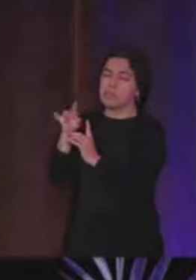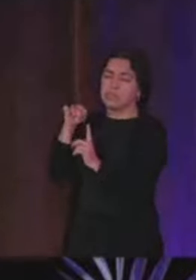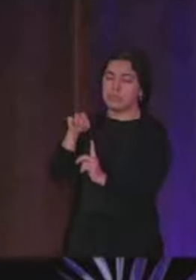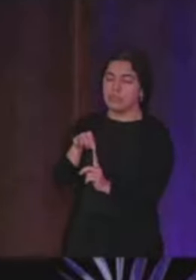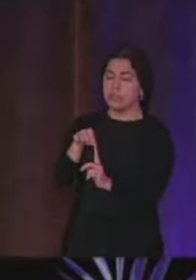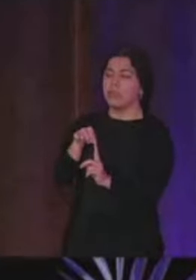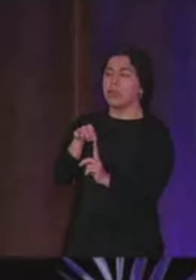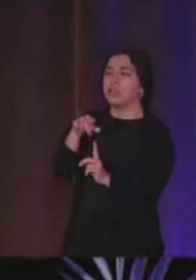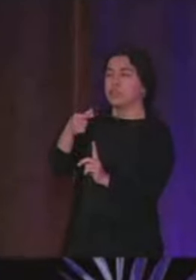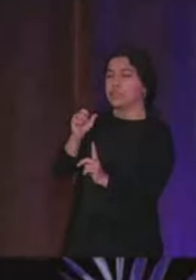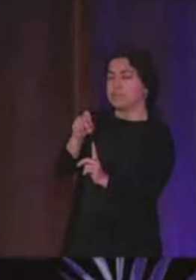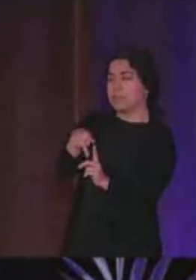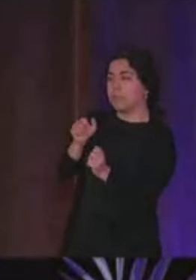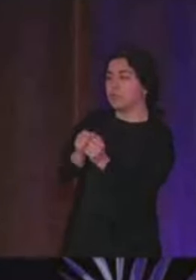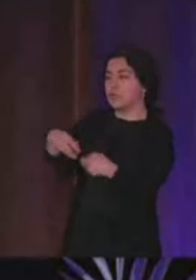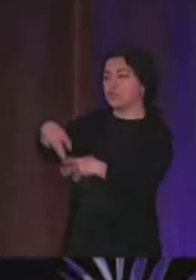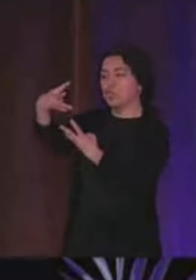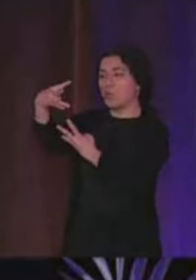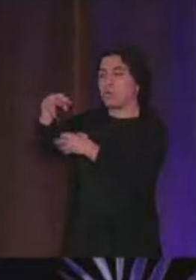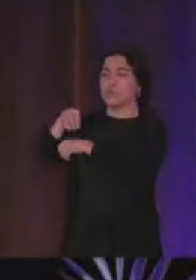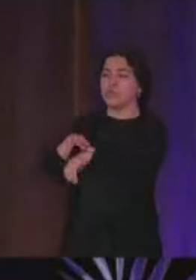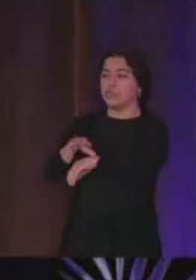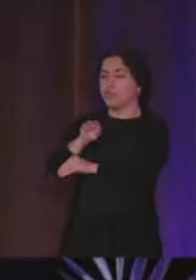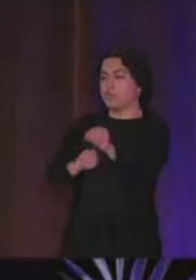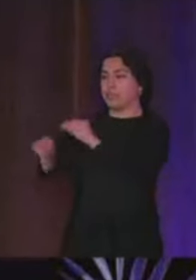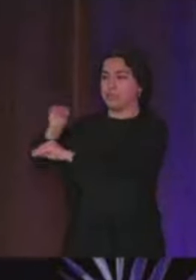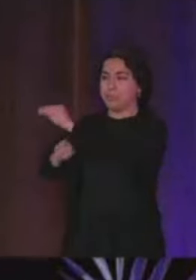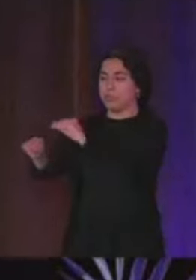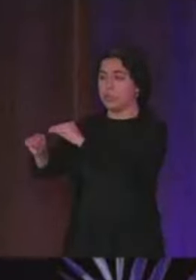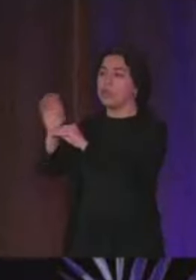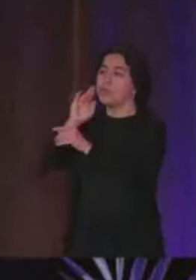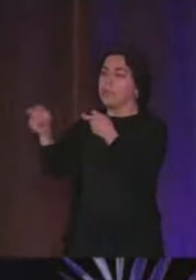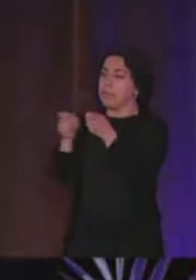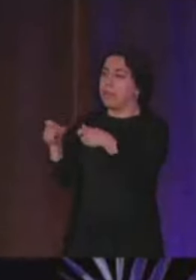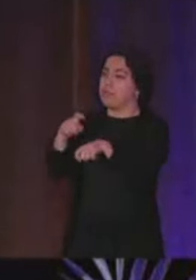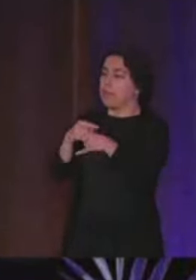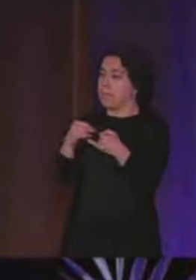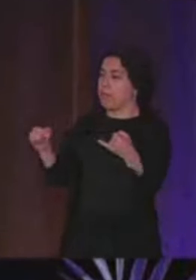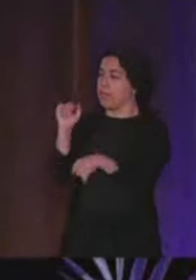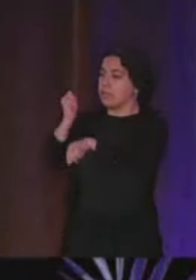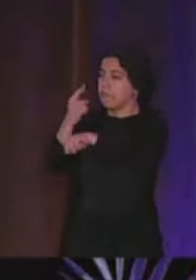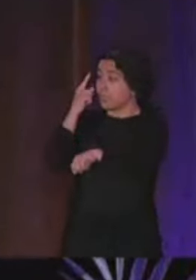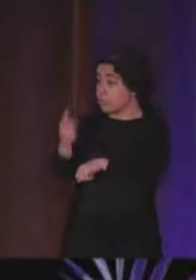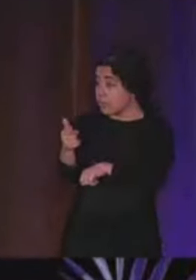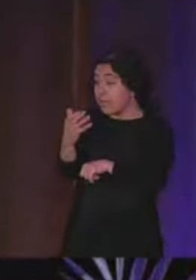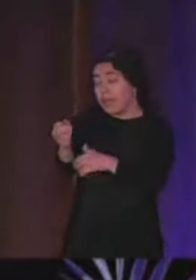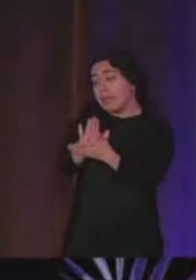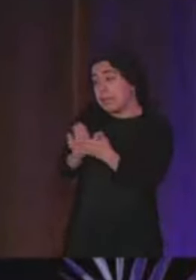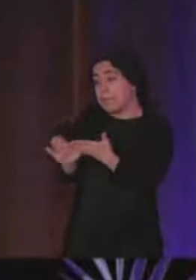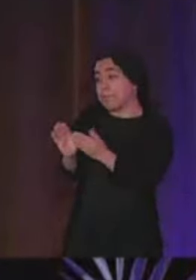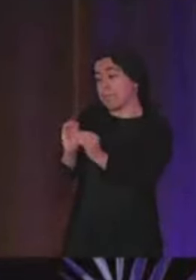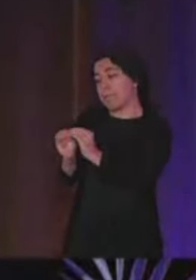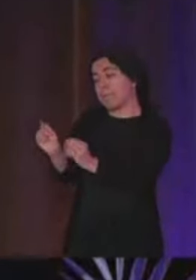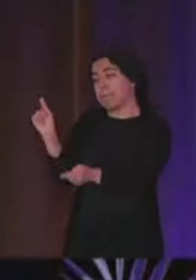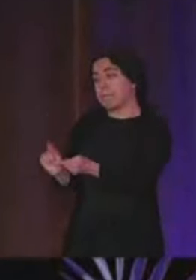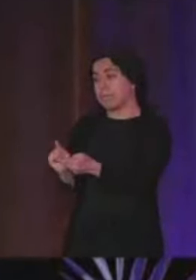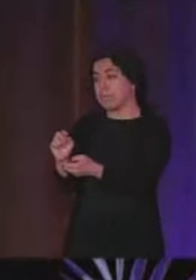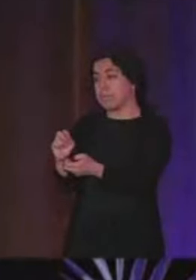with scroll trigger. It will manage timeline creation for you and also cleanup. It will allow us